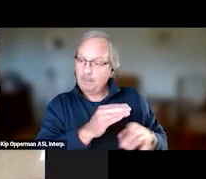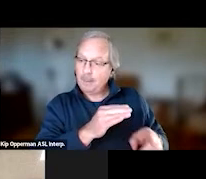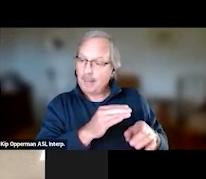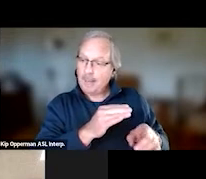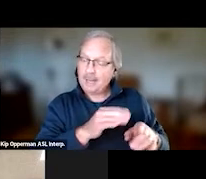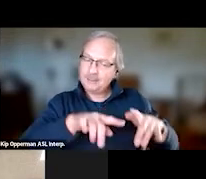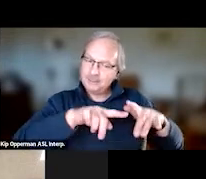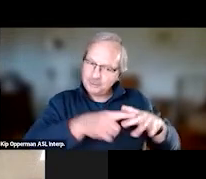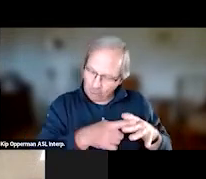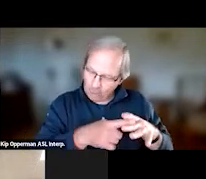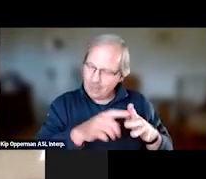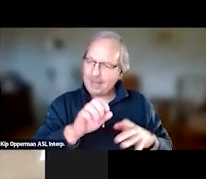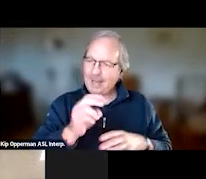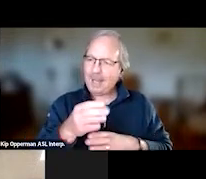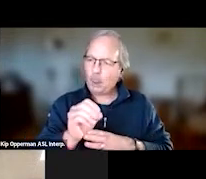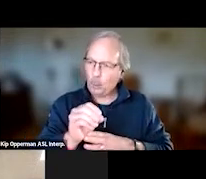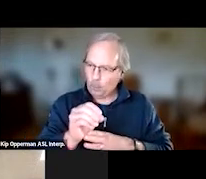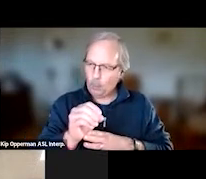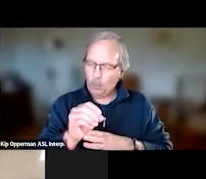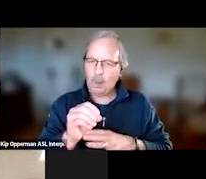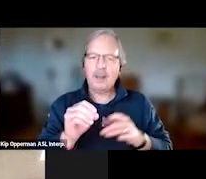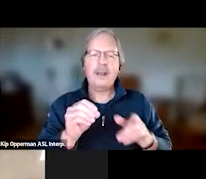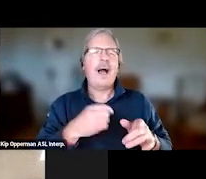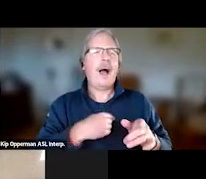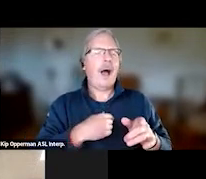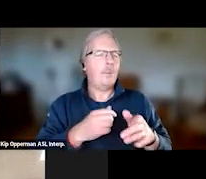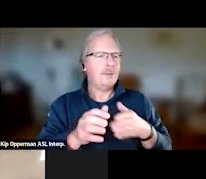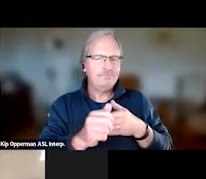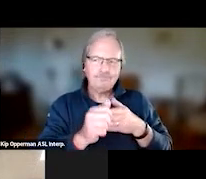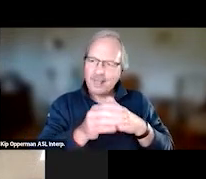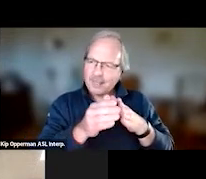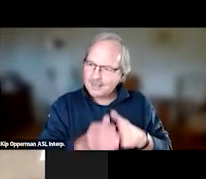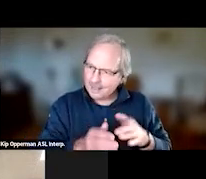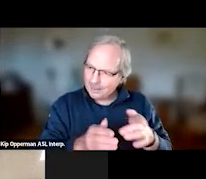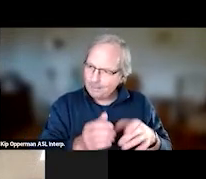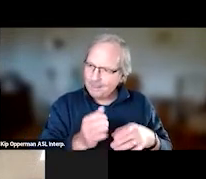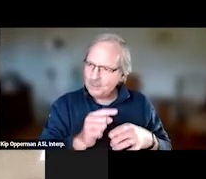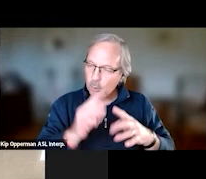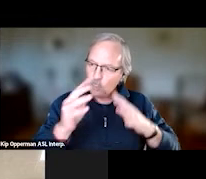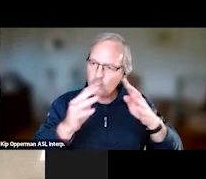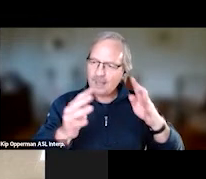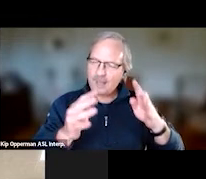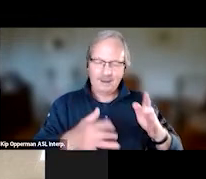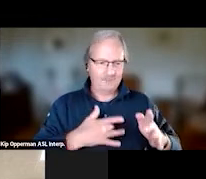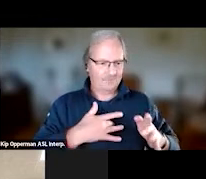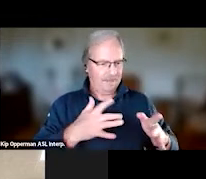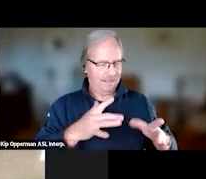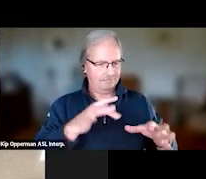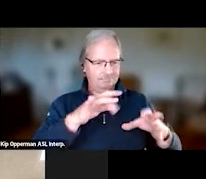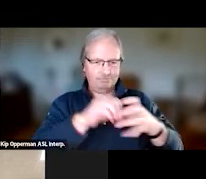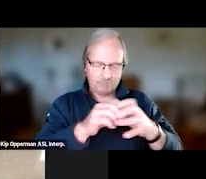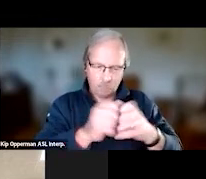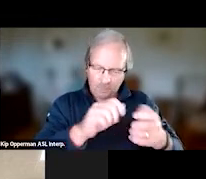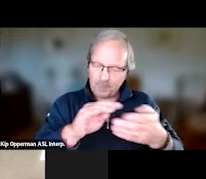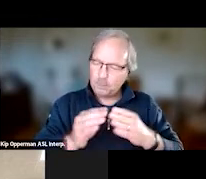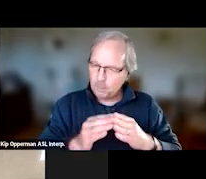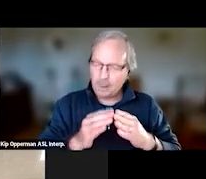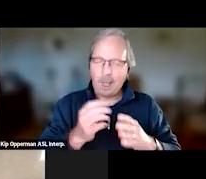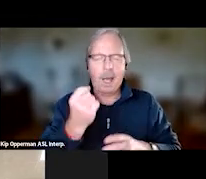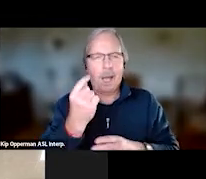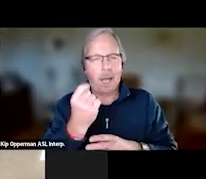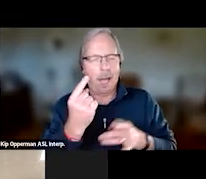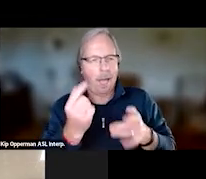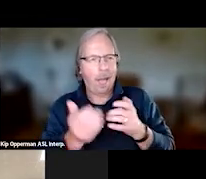echo and what it was like to be a facilitator on that side and making certain that we created a sense of community and realizing how important that was